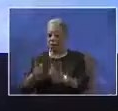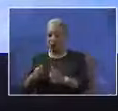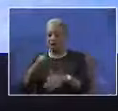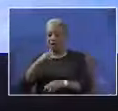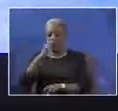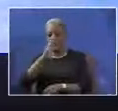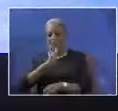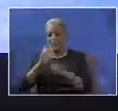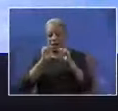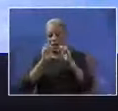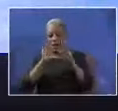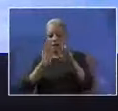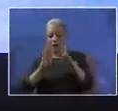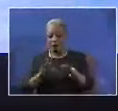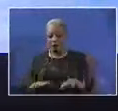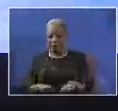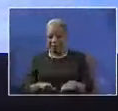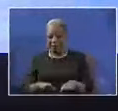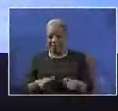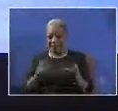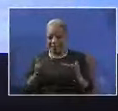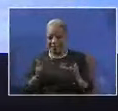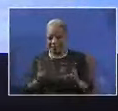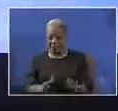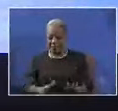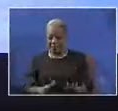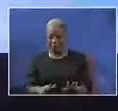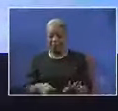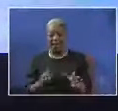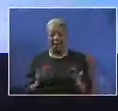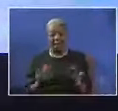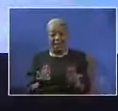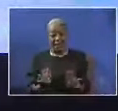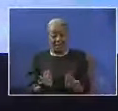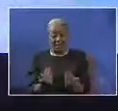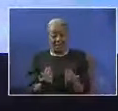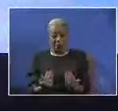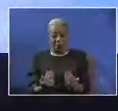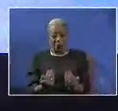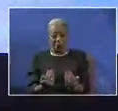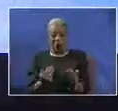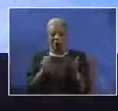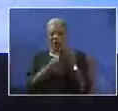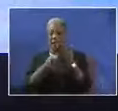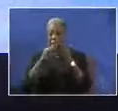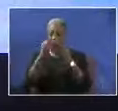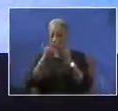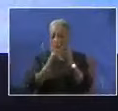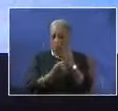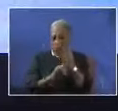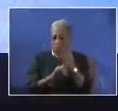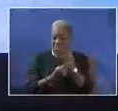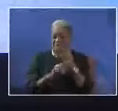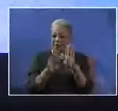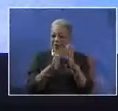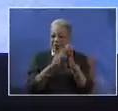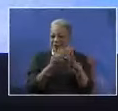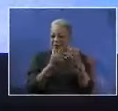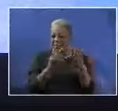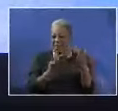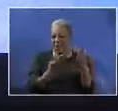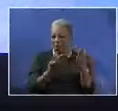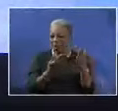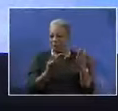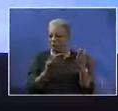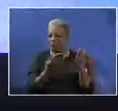bless your hearts. Now, let's look at God's word together. Take out your message notes and download your message notes.